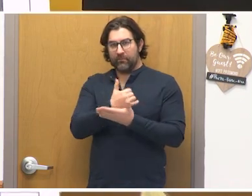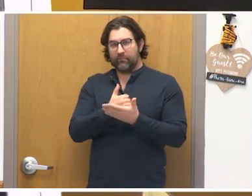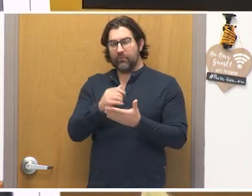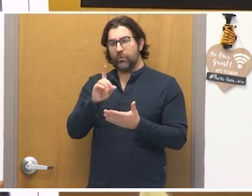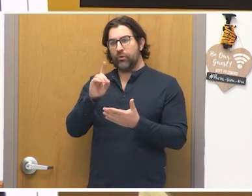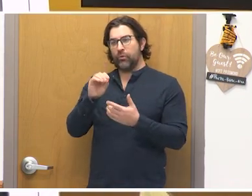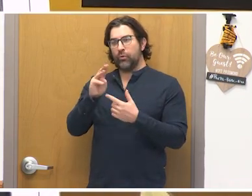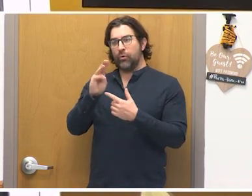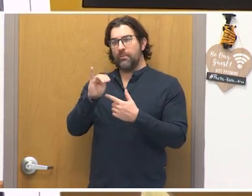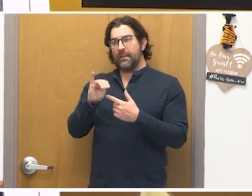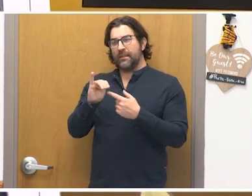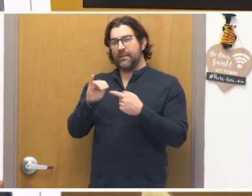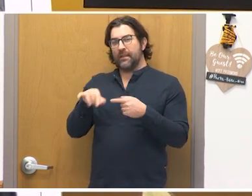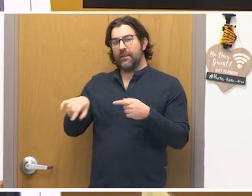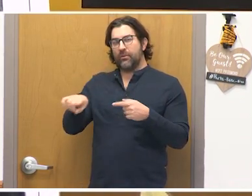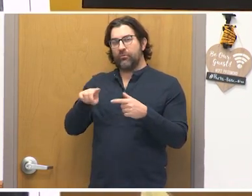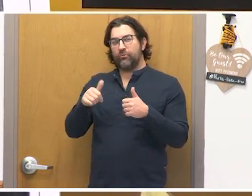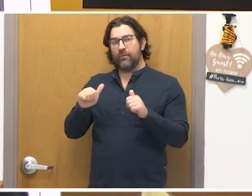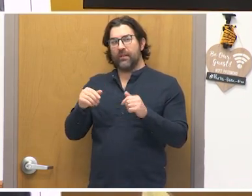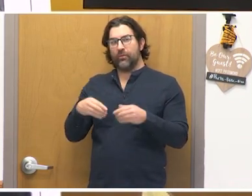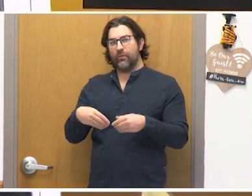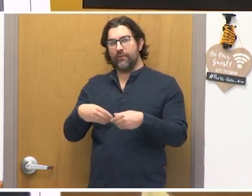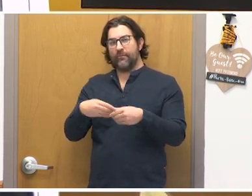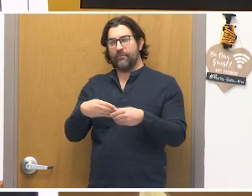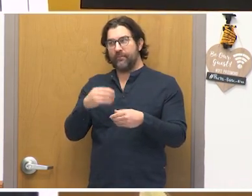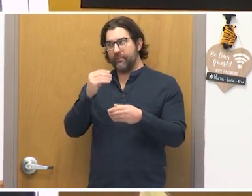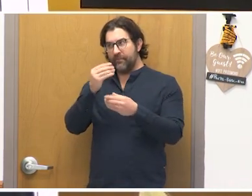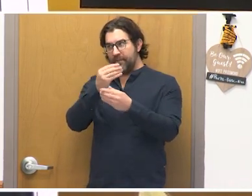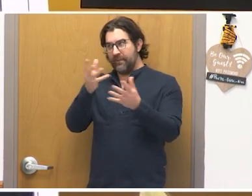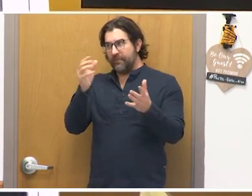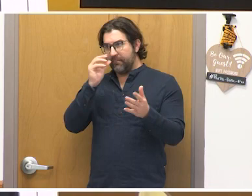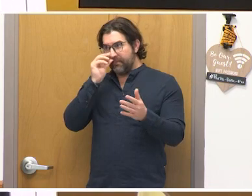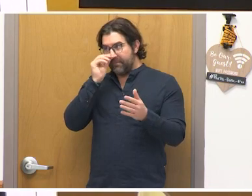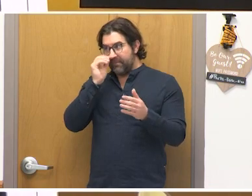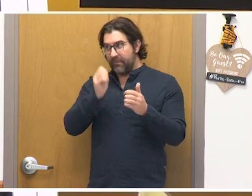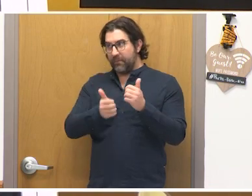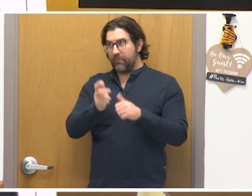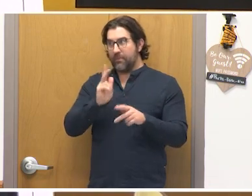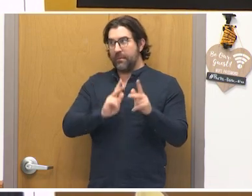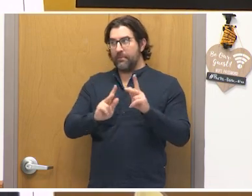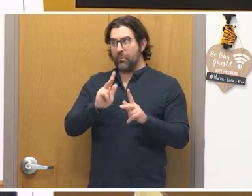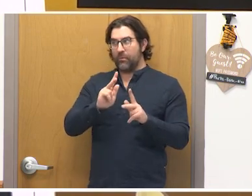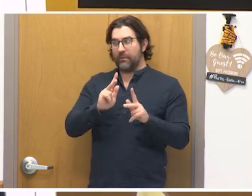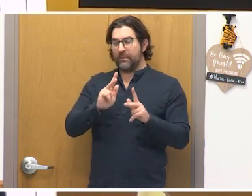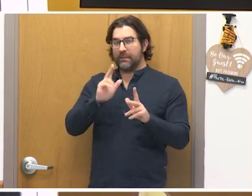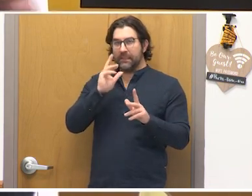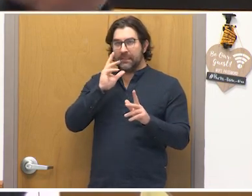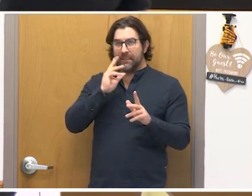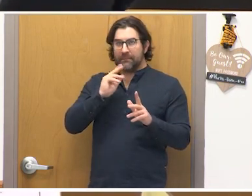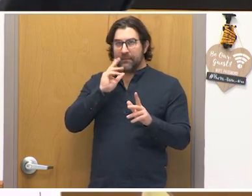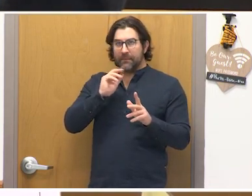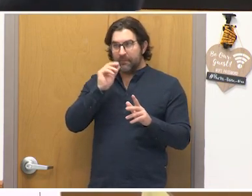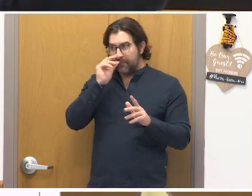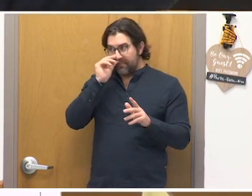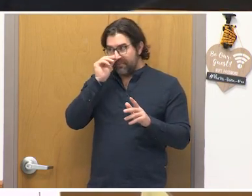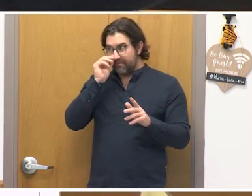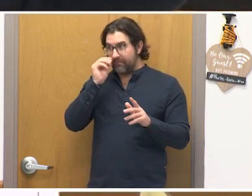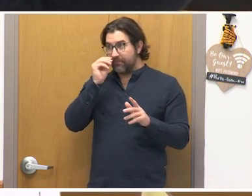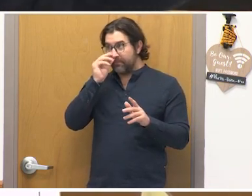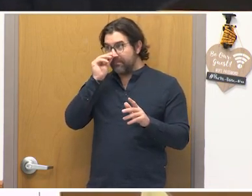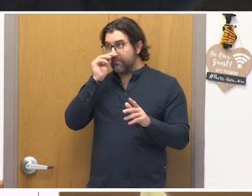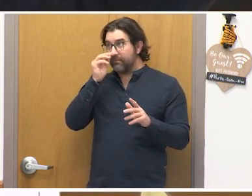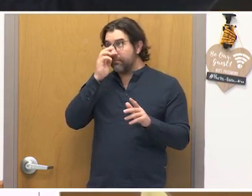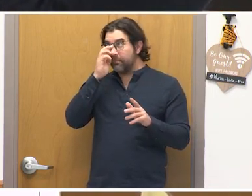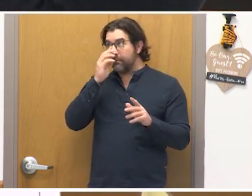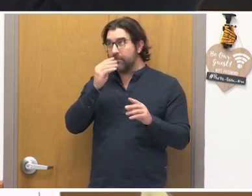convey is that, despite what most people might experience, that